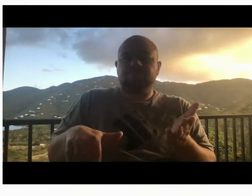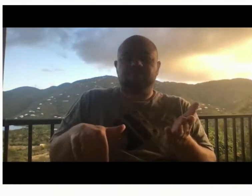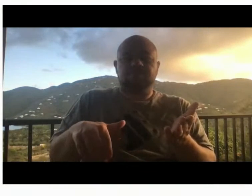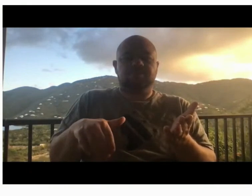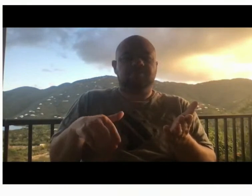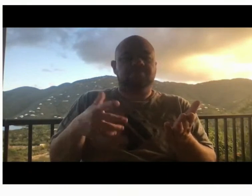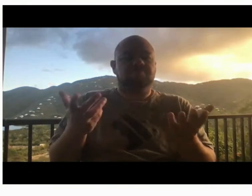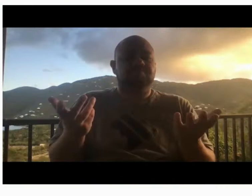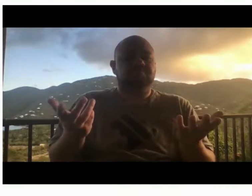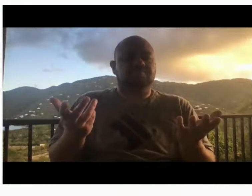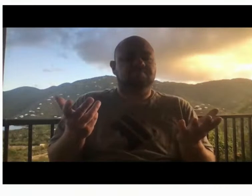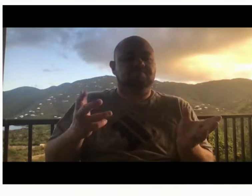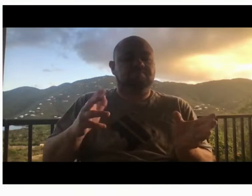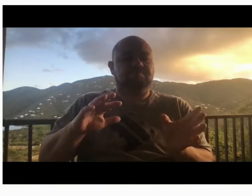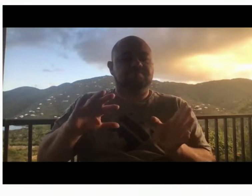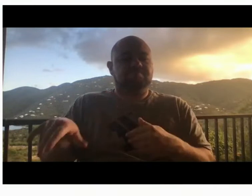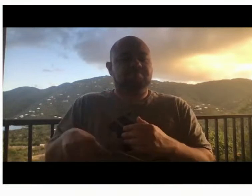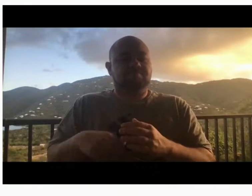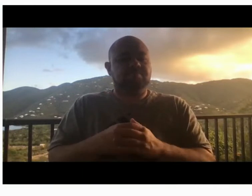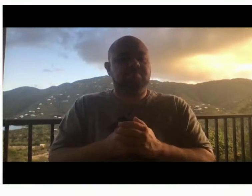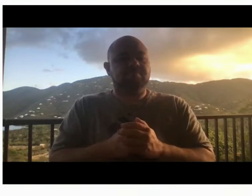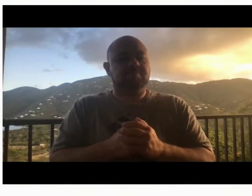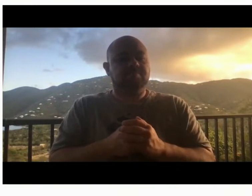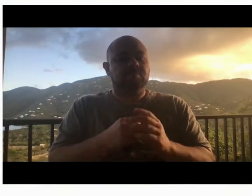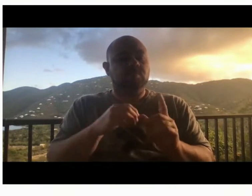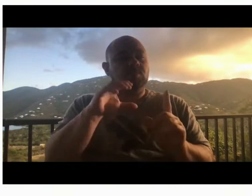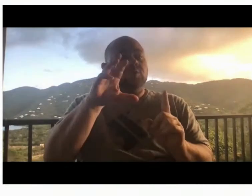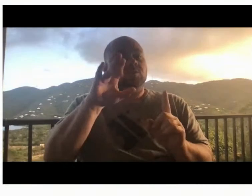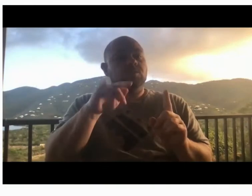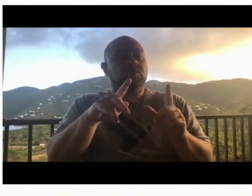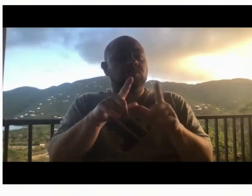They're not hiring deaf folks.